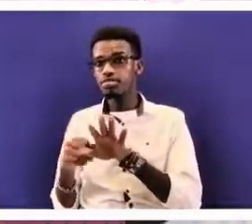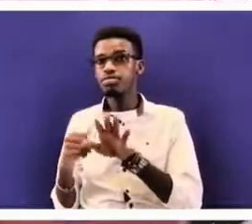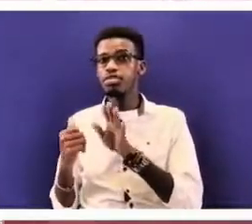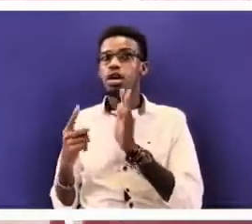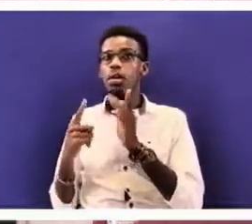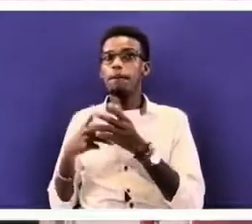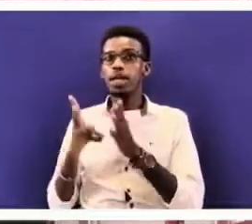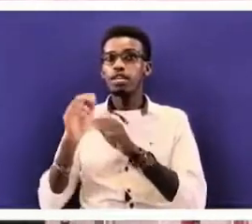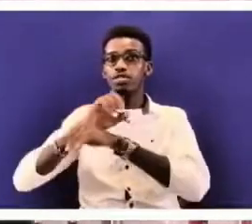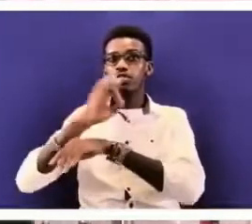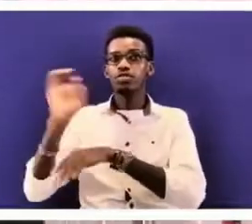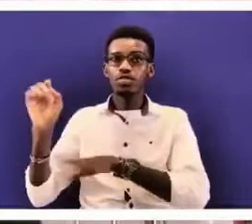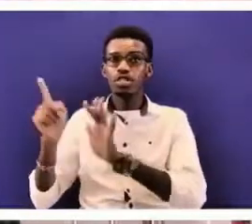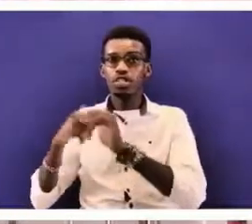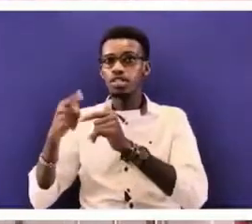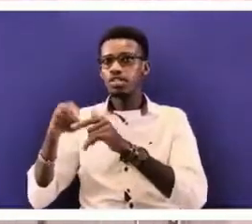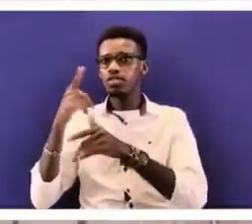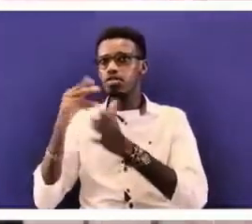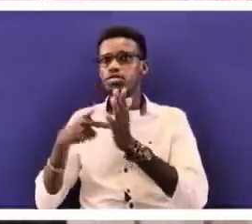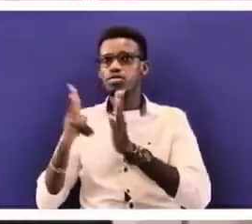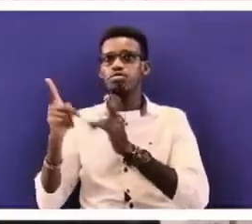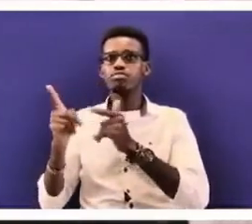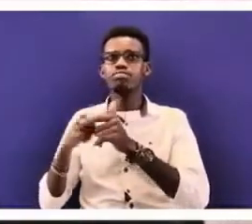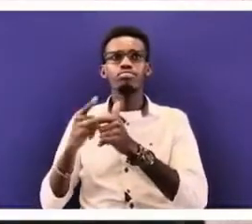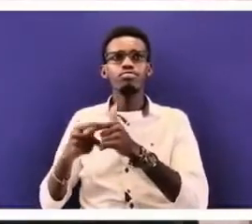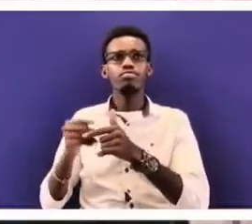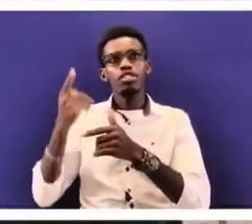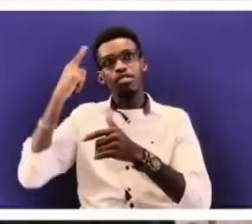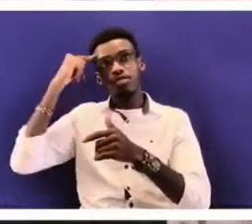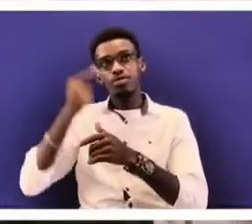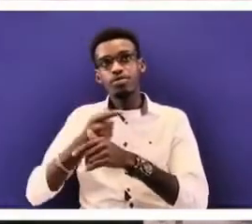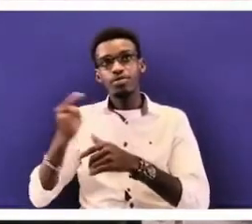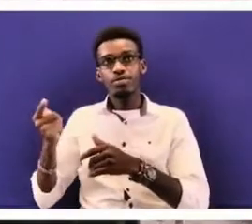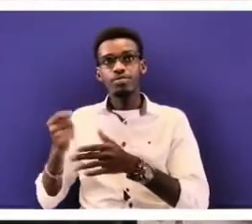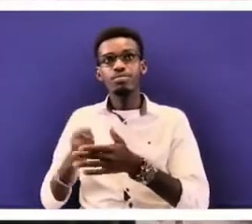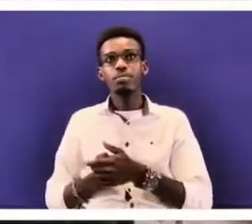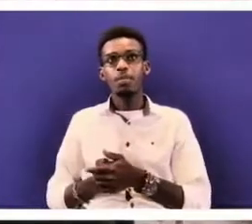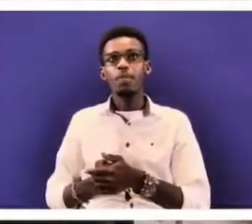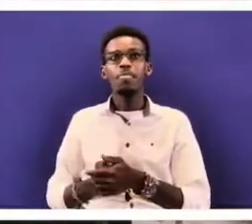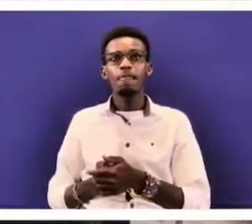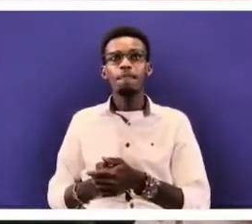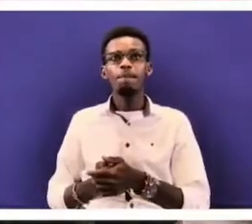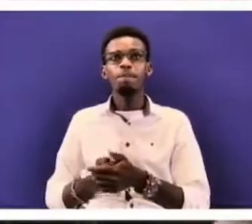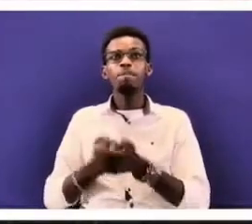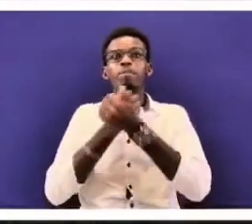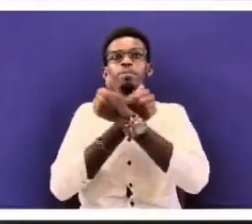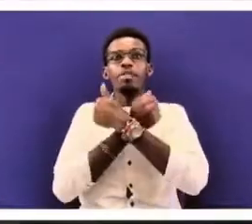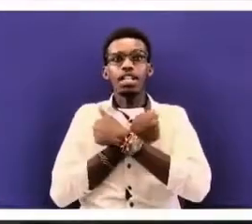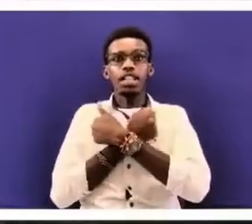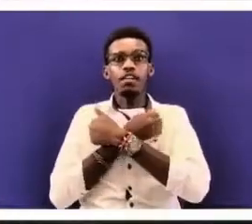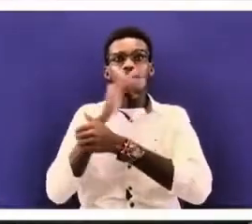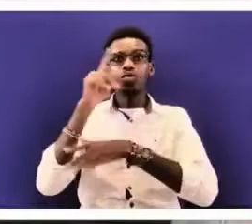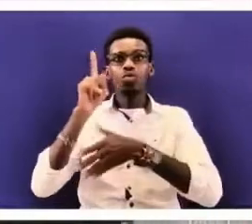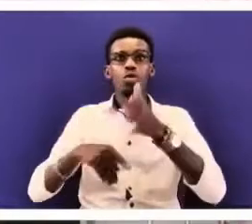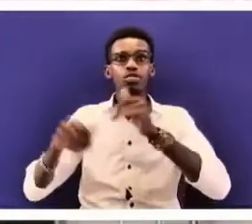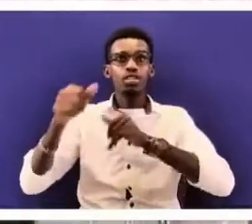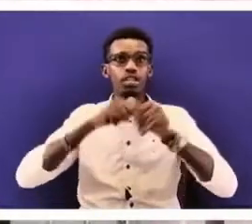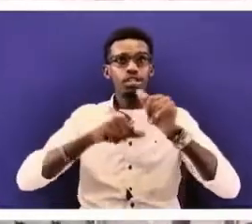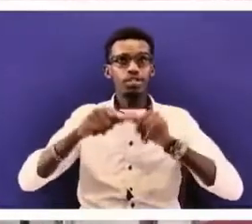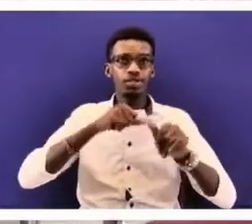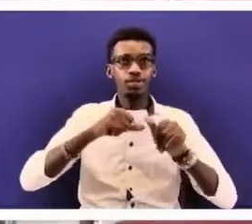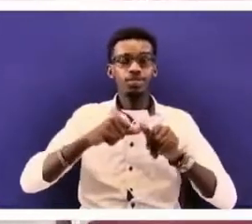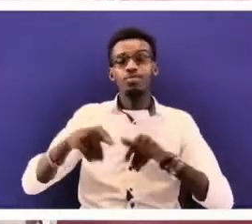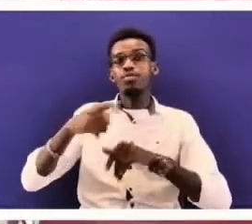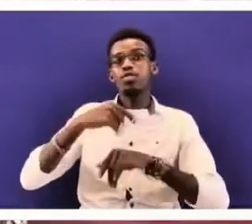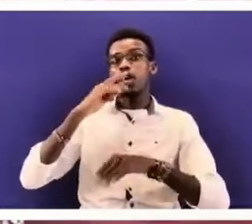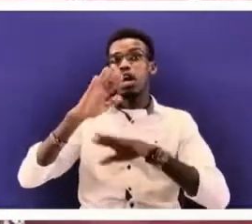fees. And you won't say, I just want to give you a little something just for you. Love is action. We're